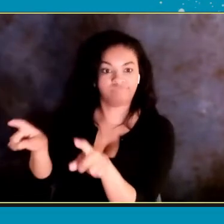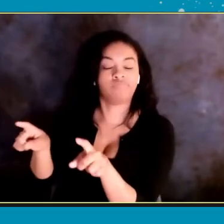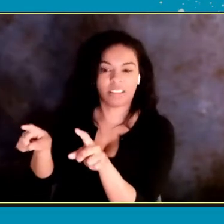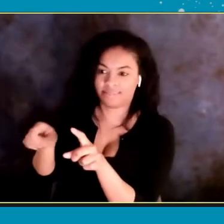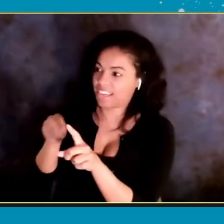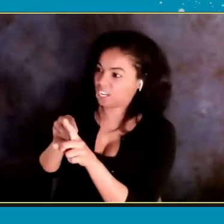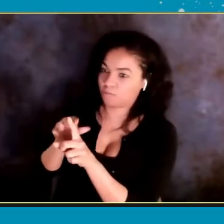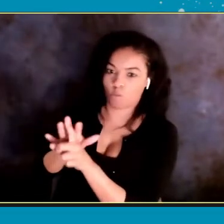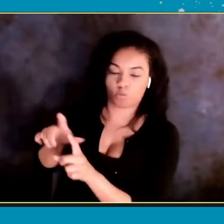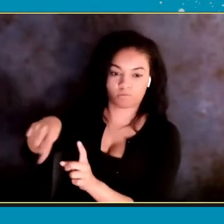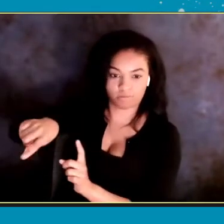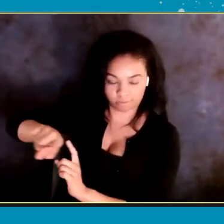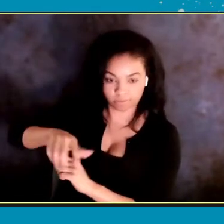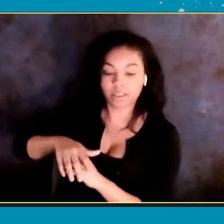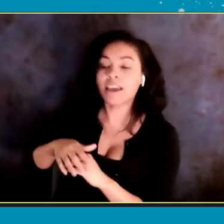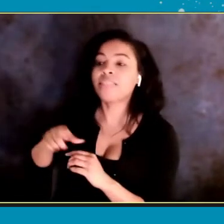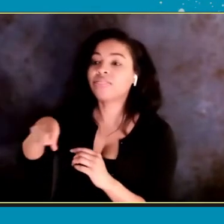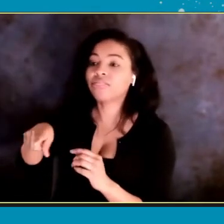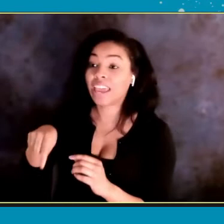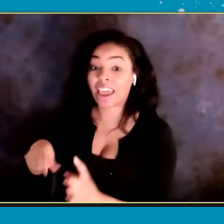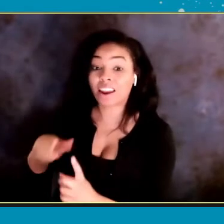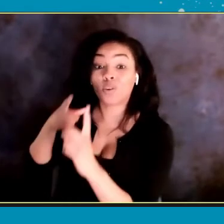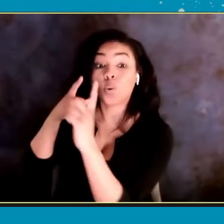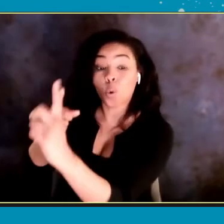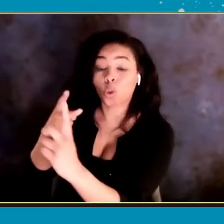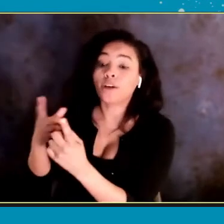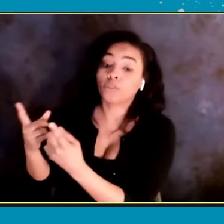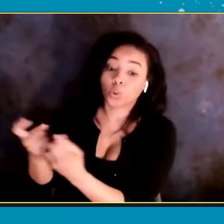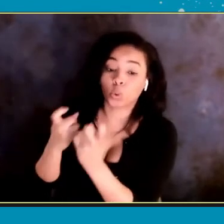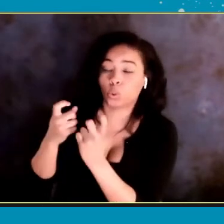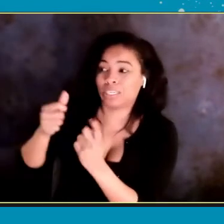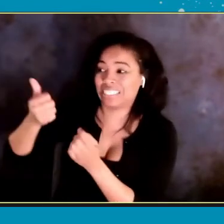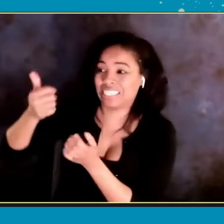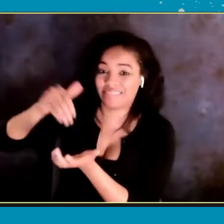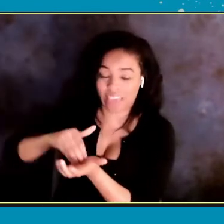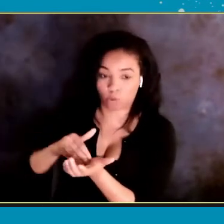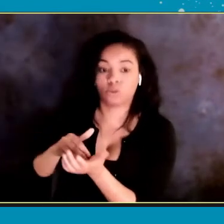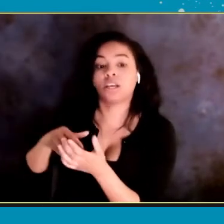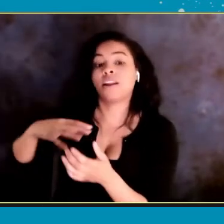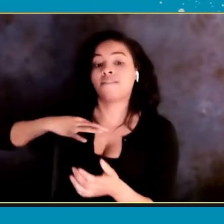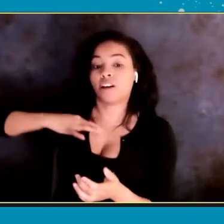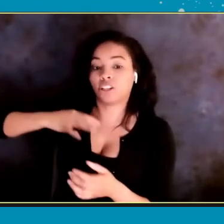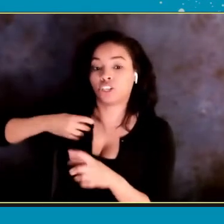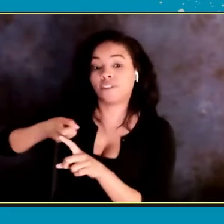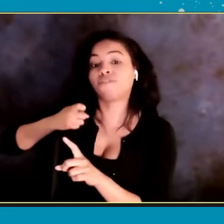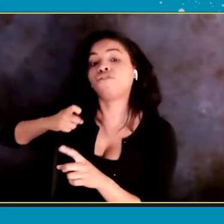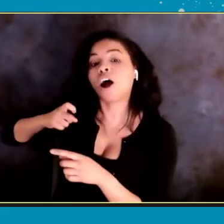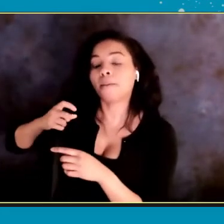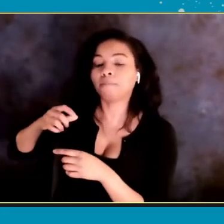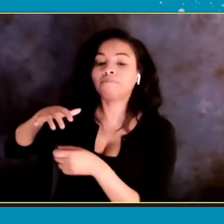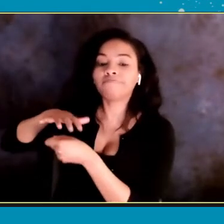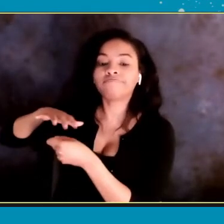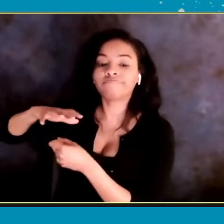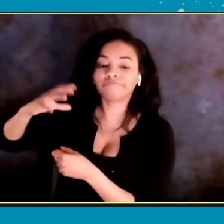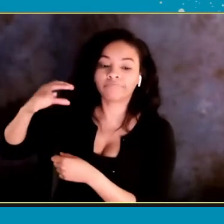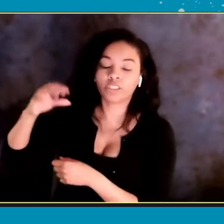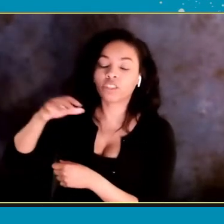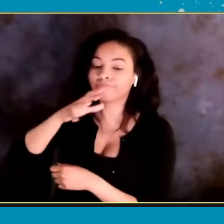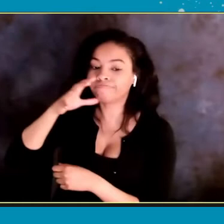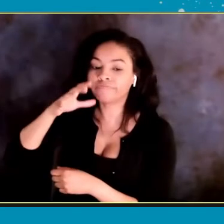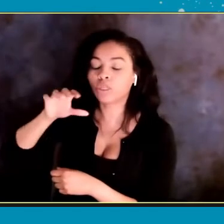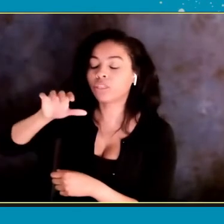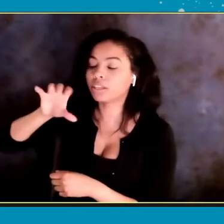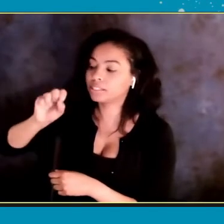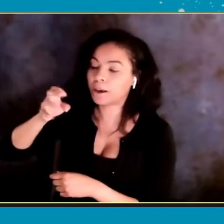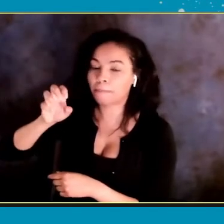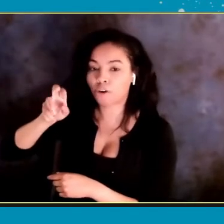had a goal of recruiting 10,000 volunteers from the suburbs to go into places like Harris County, where they say all the fraud